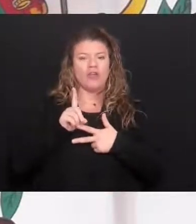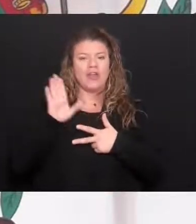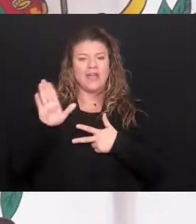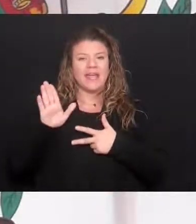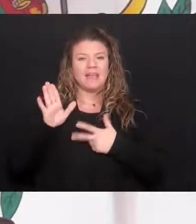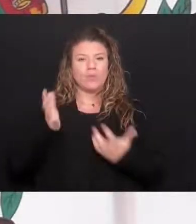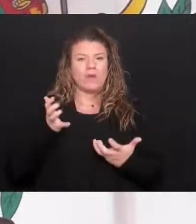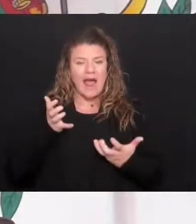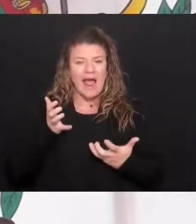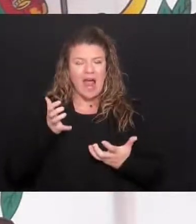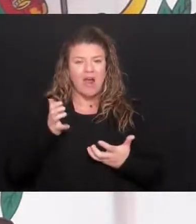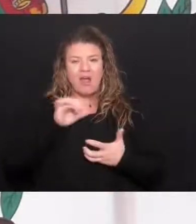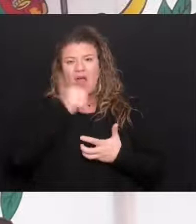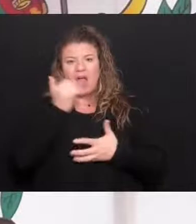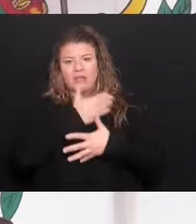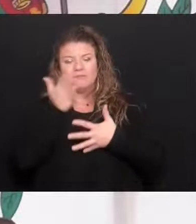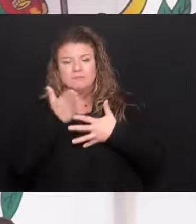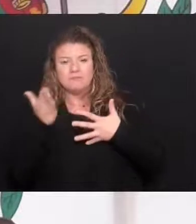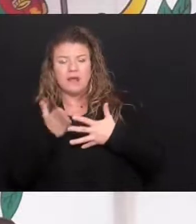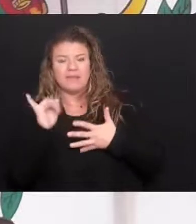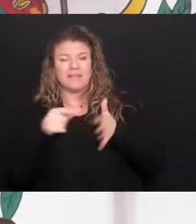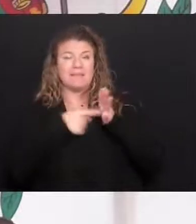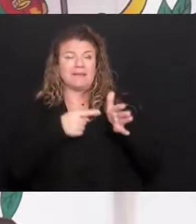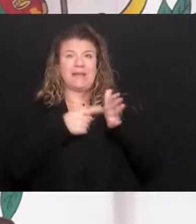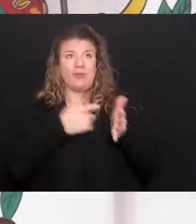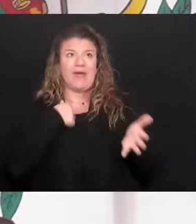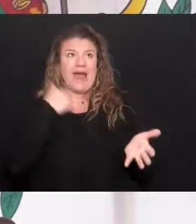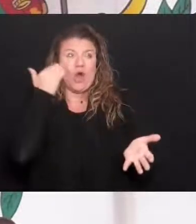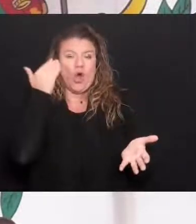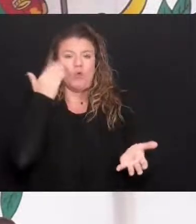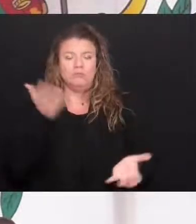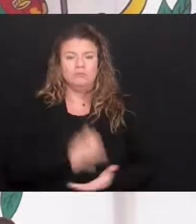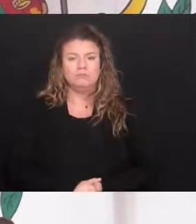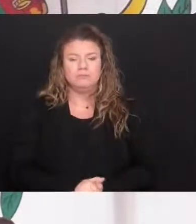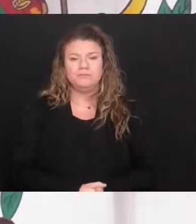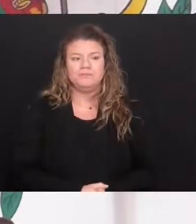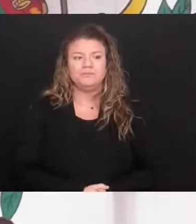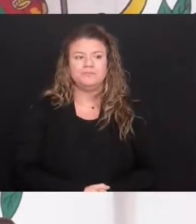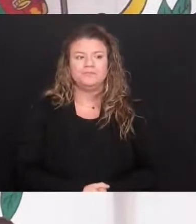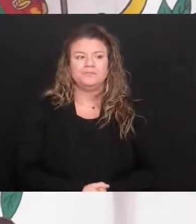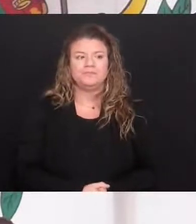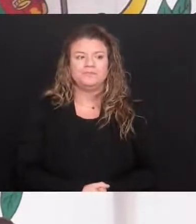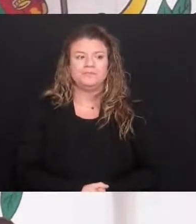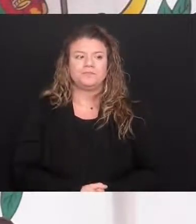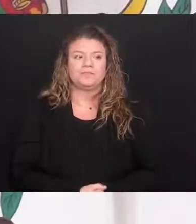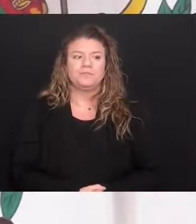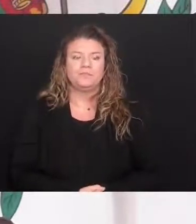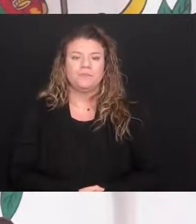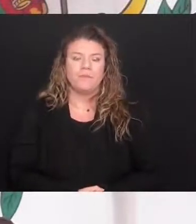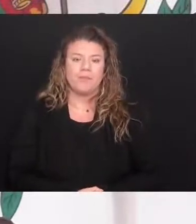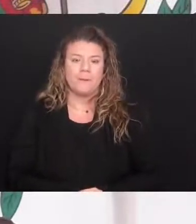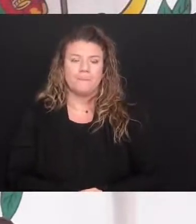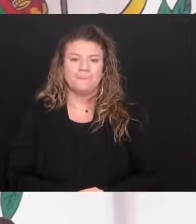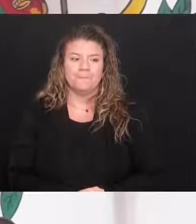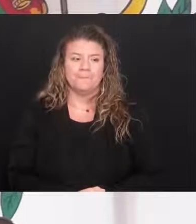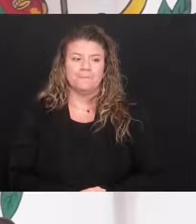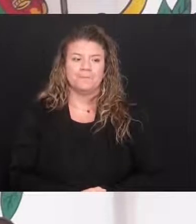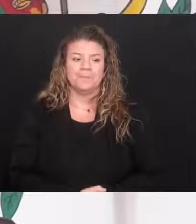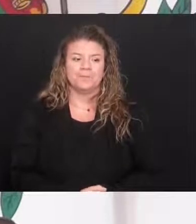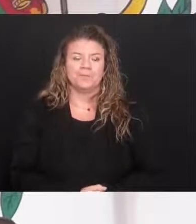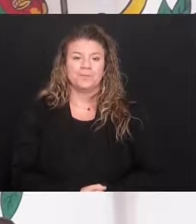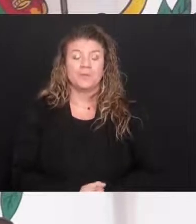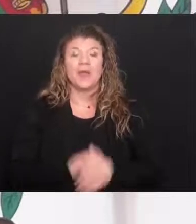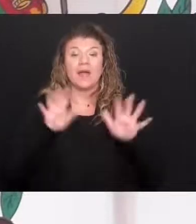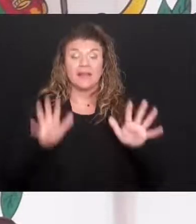officials. That's the first example that comes to mind. Okay, well, let me just say, from